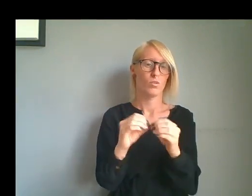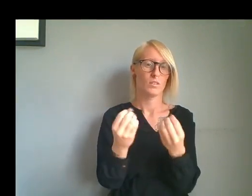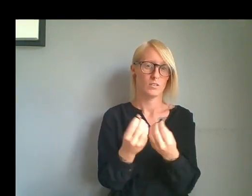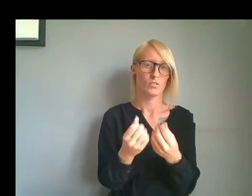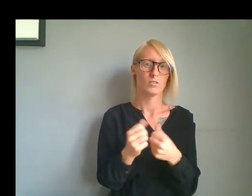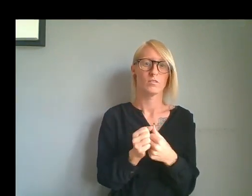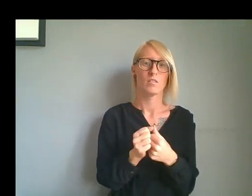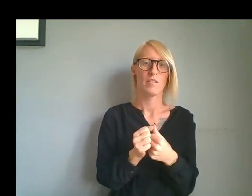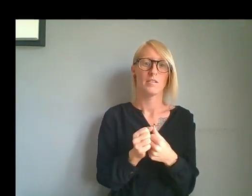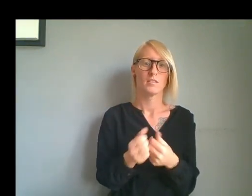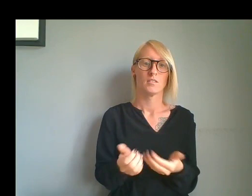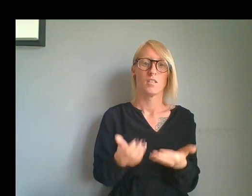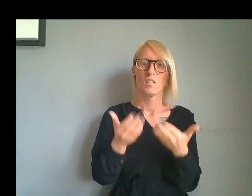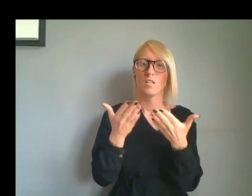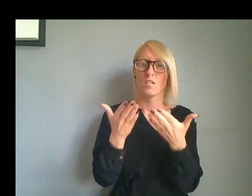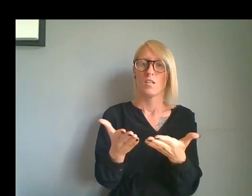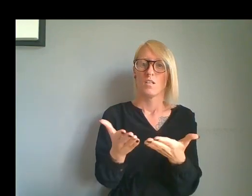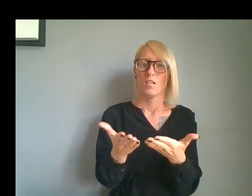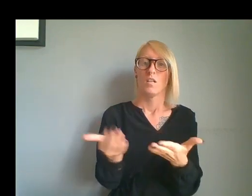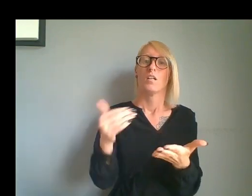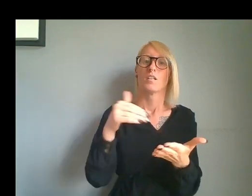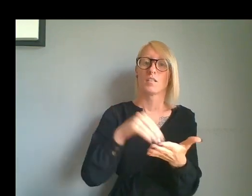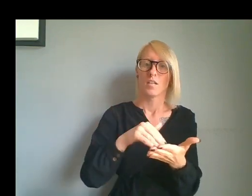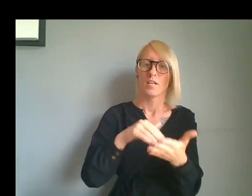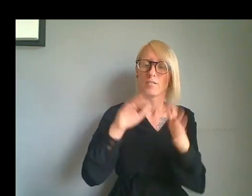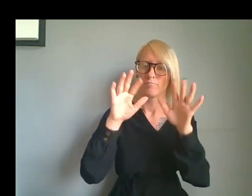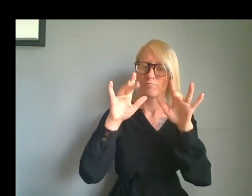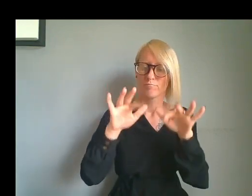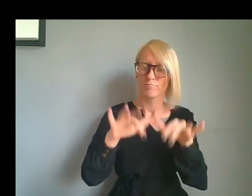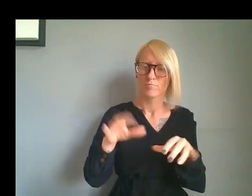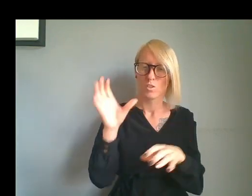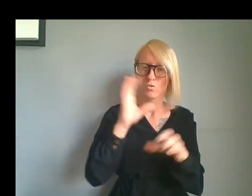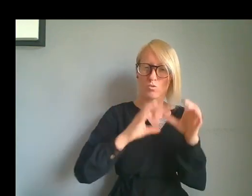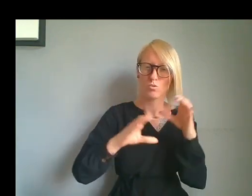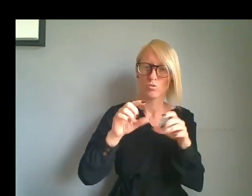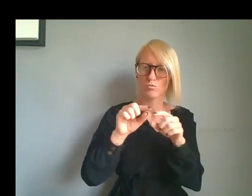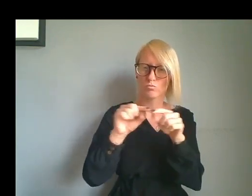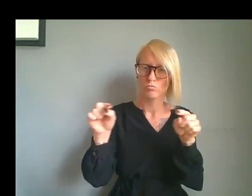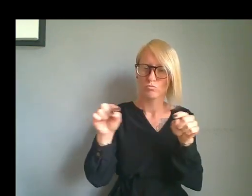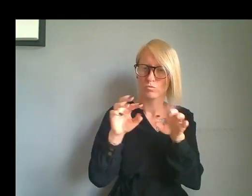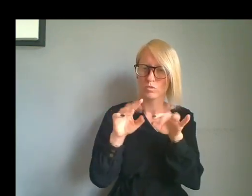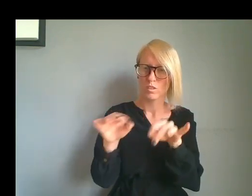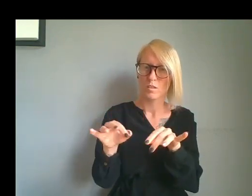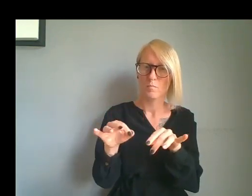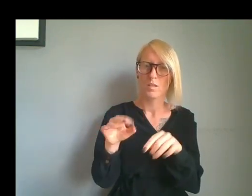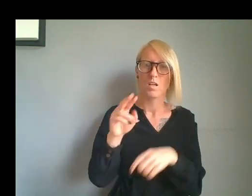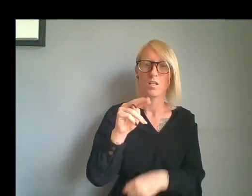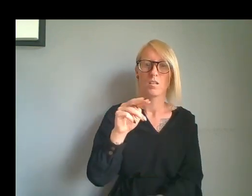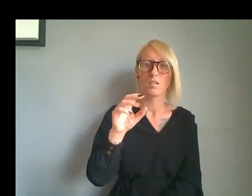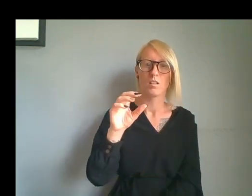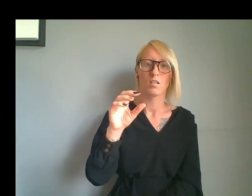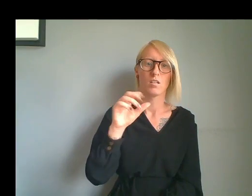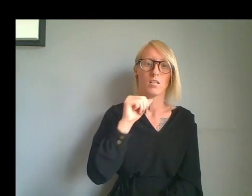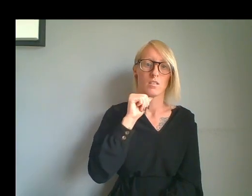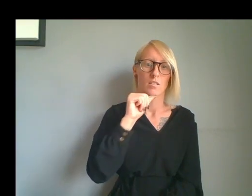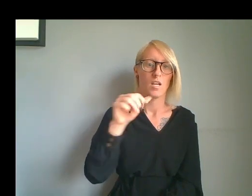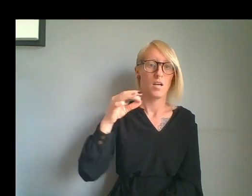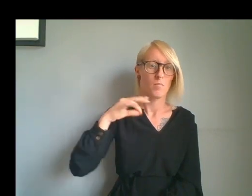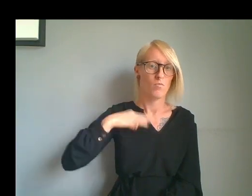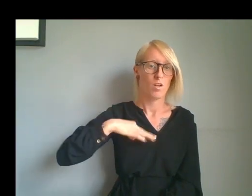for Nonprofit Charleston. So if there's something mentioned about a nonprofit in Charleston, whether it's an event